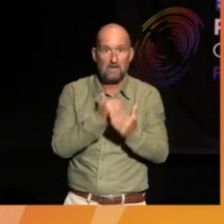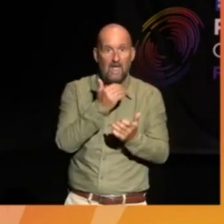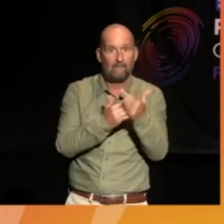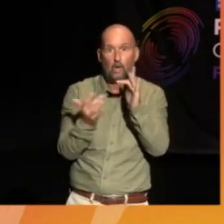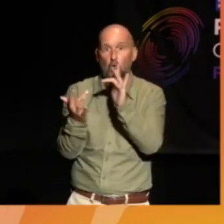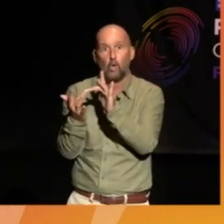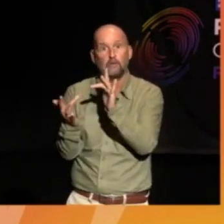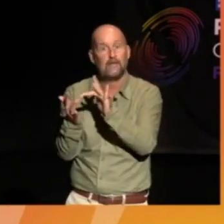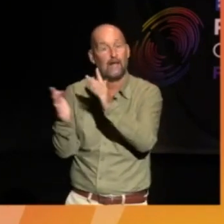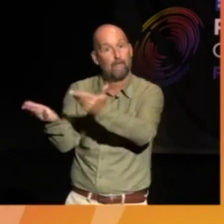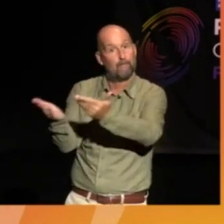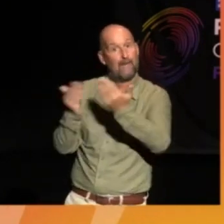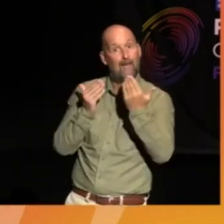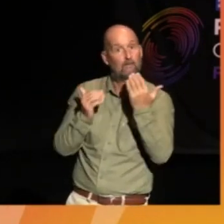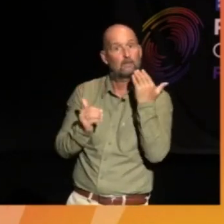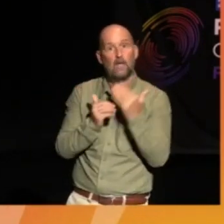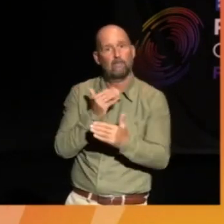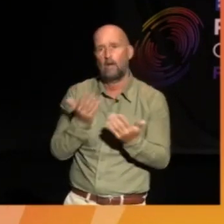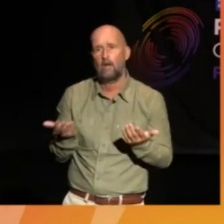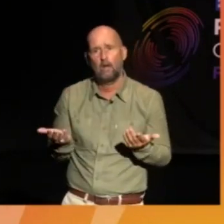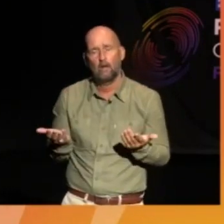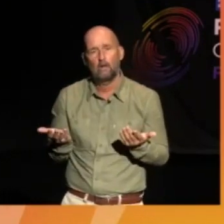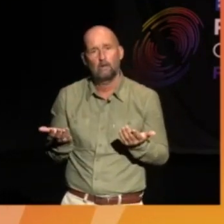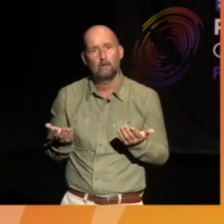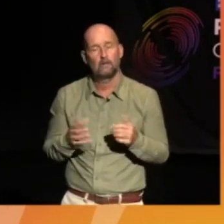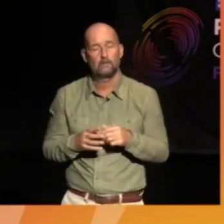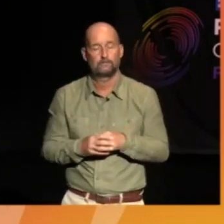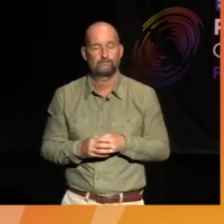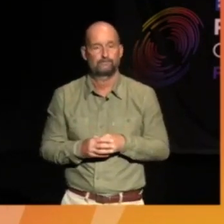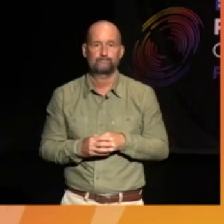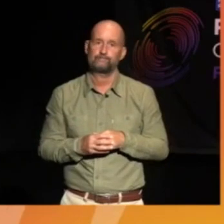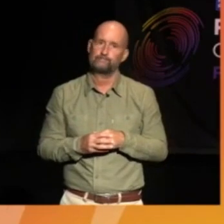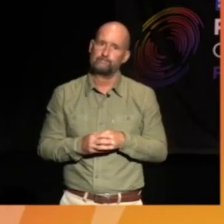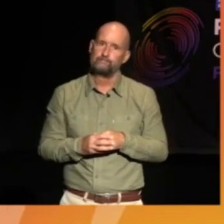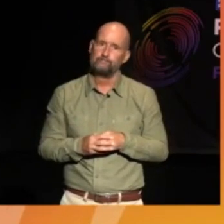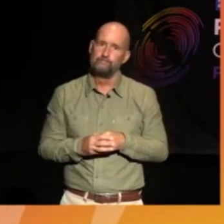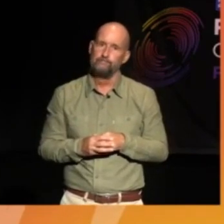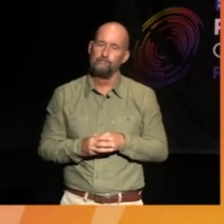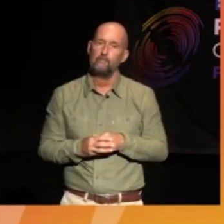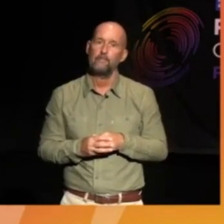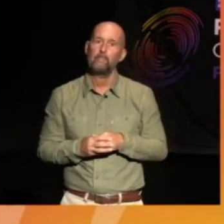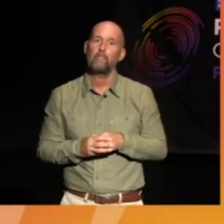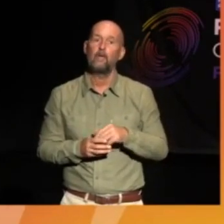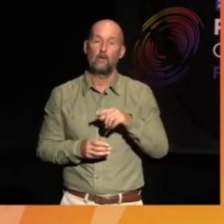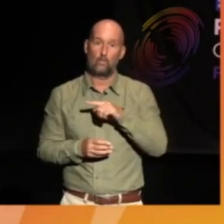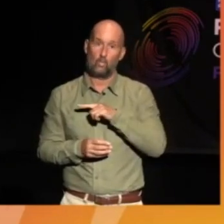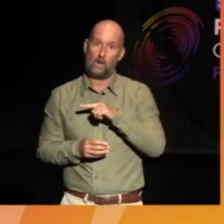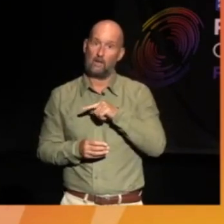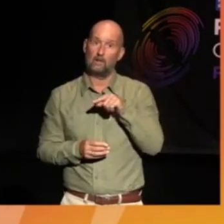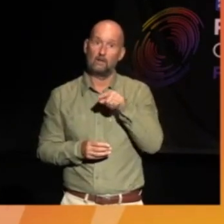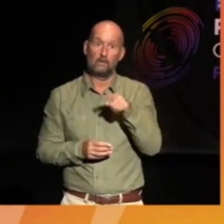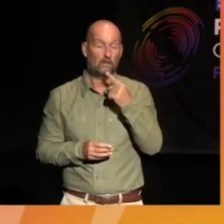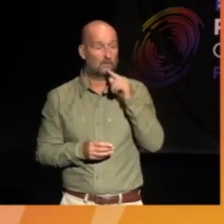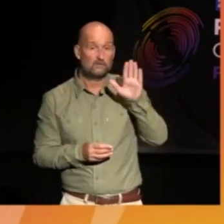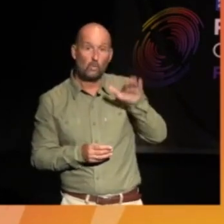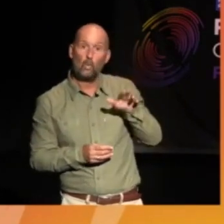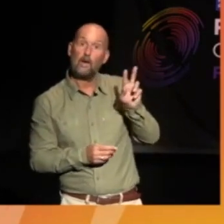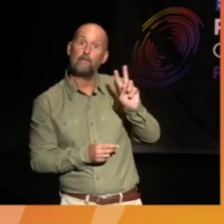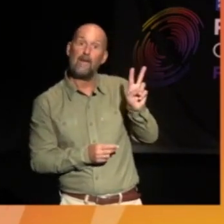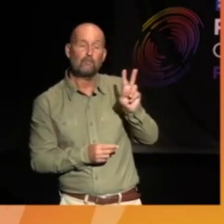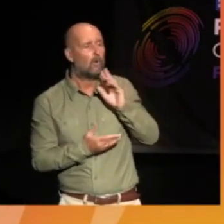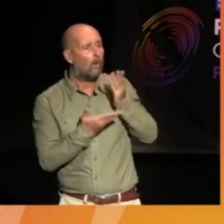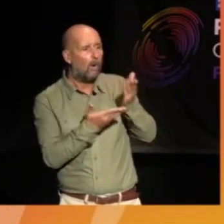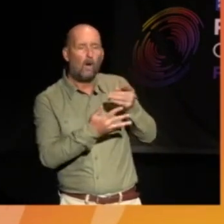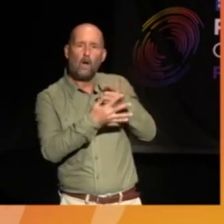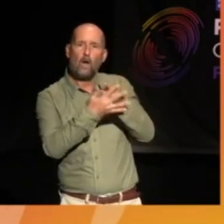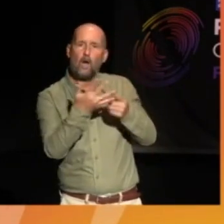them back. And while the people, they give money to their parents, the children's parents, and they make promises